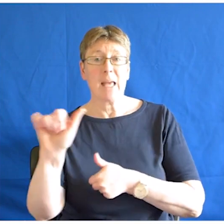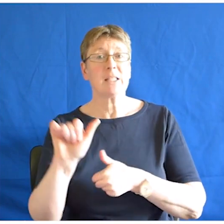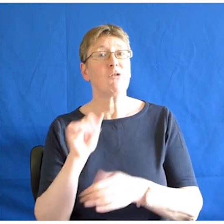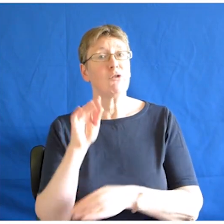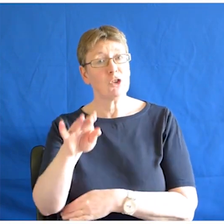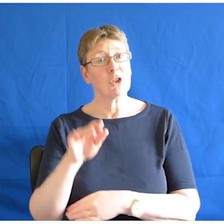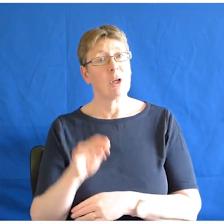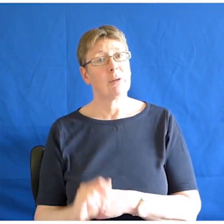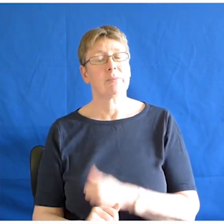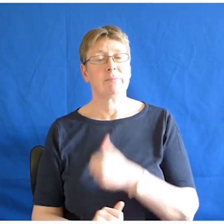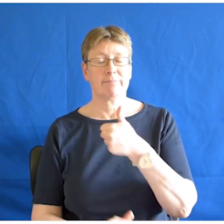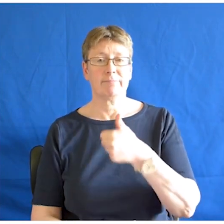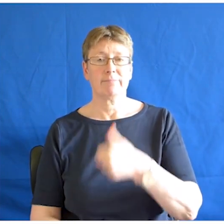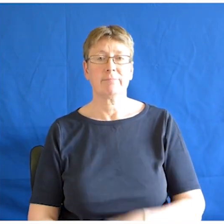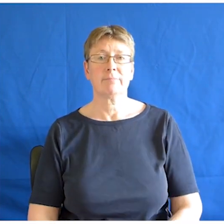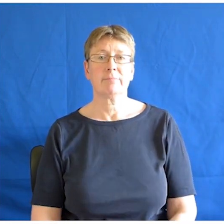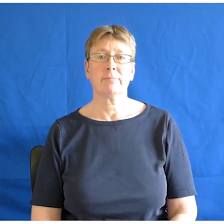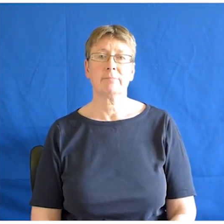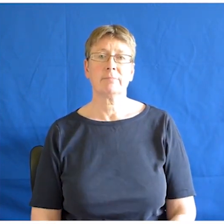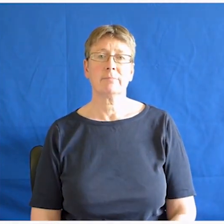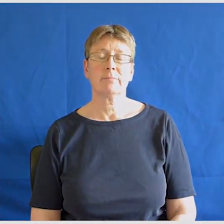your future. All the best.